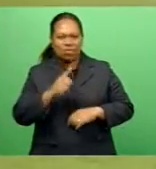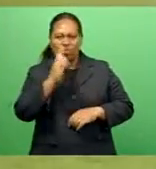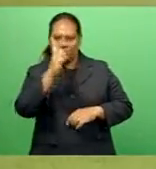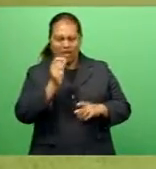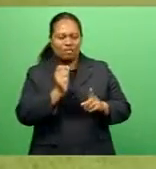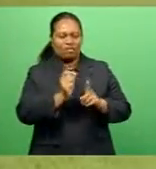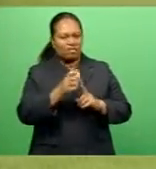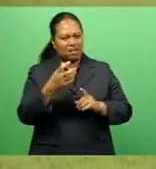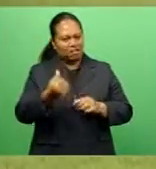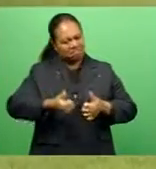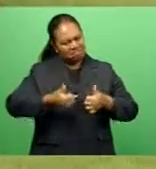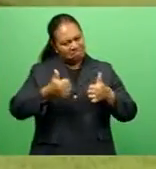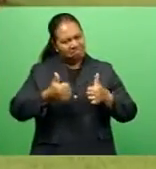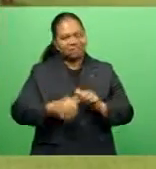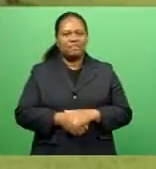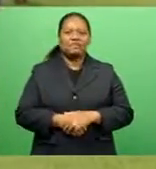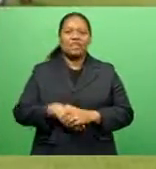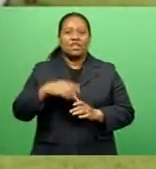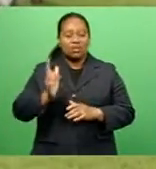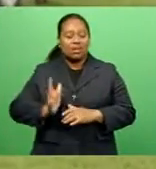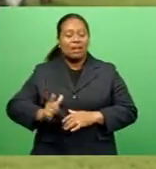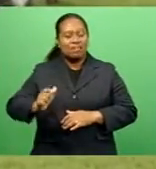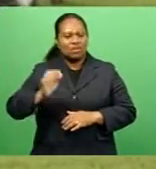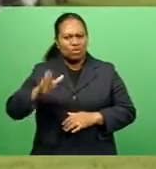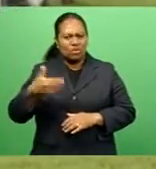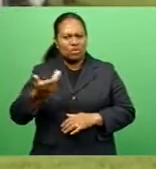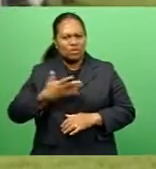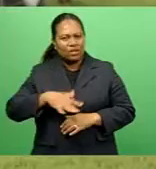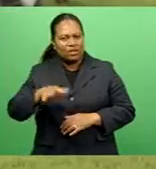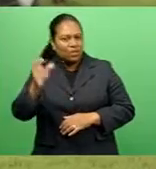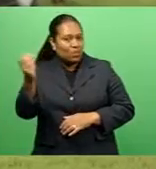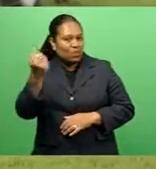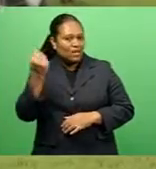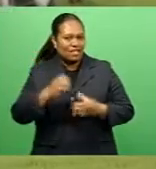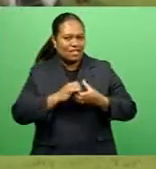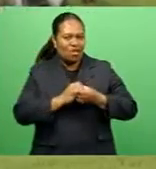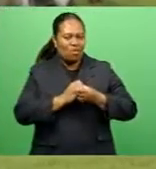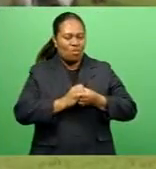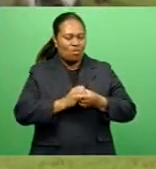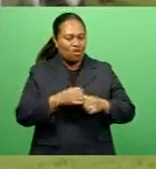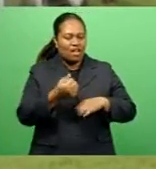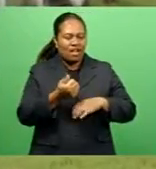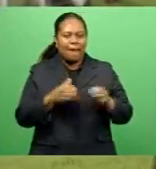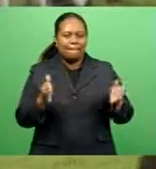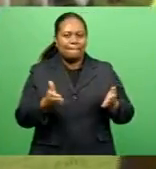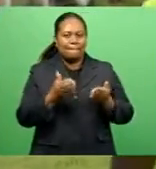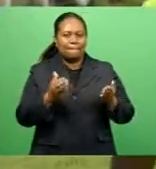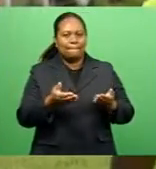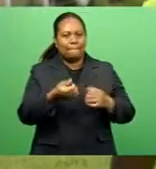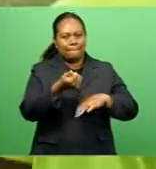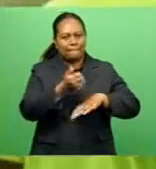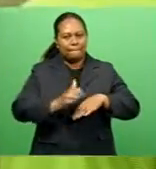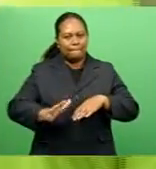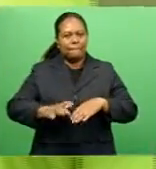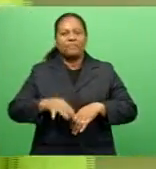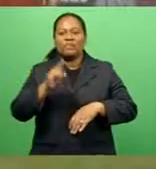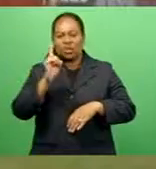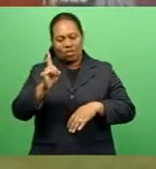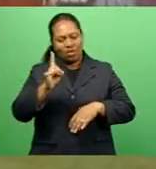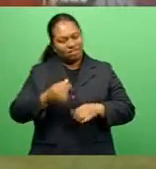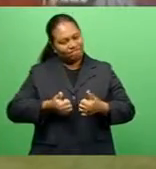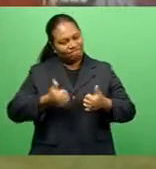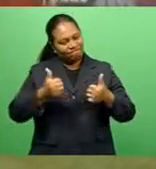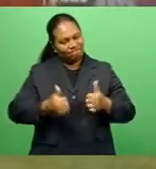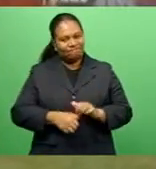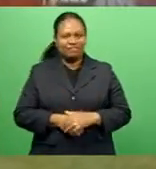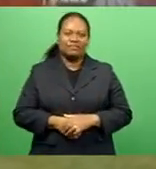Lambasa football side, who always expects a win when playing on its home ground, settling for a draw is more than enough. Worked